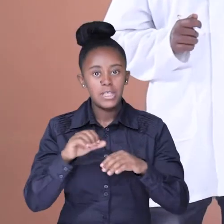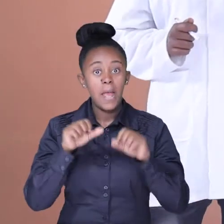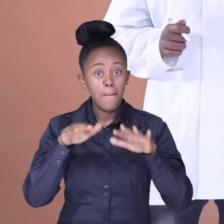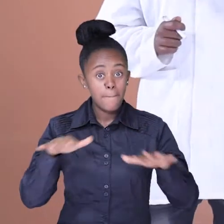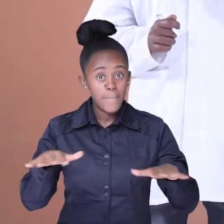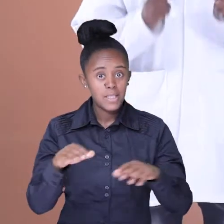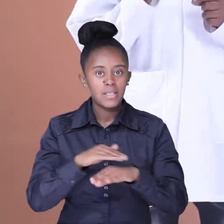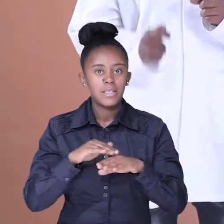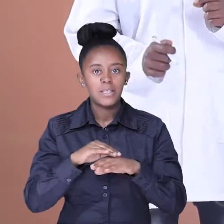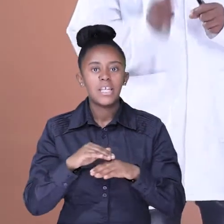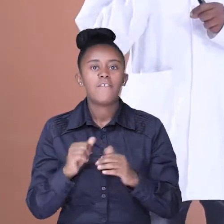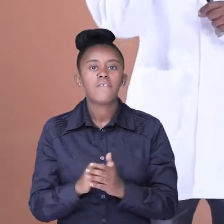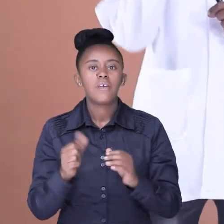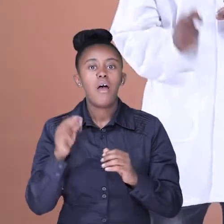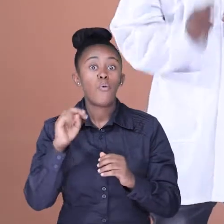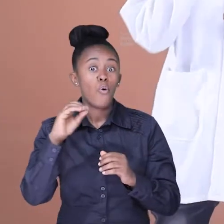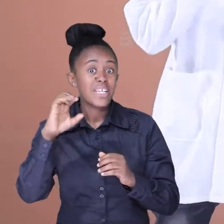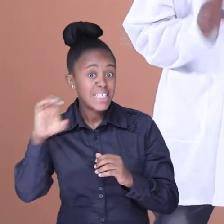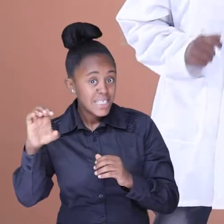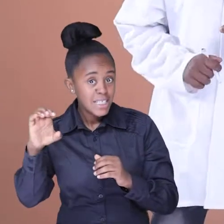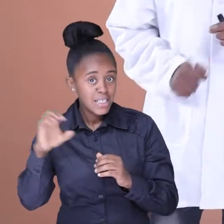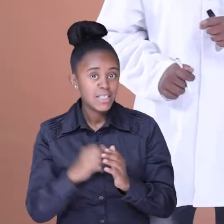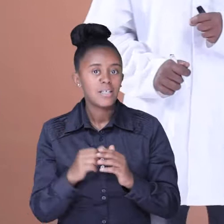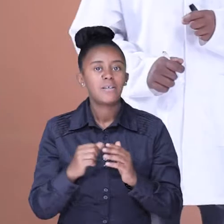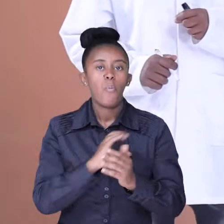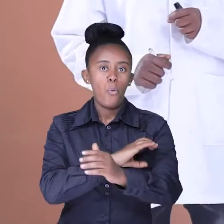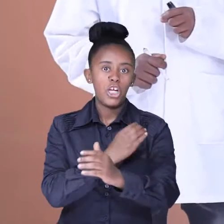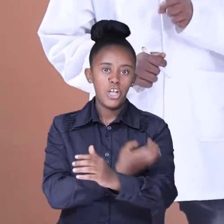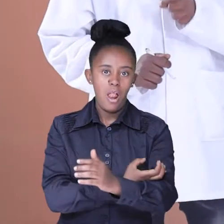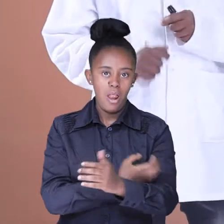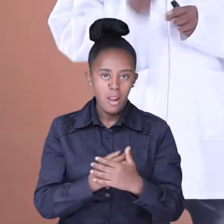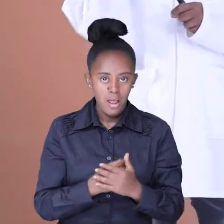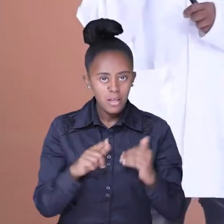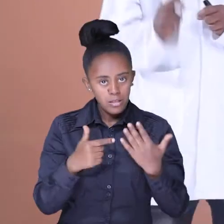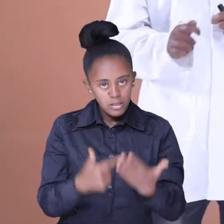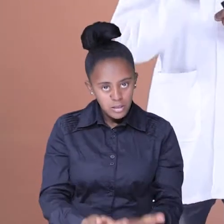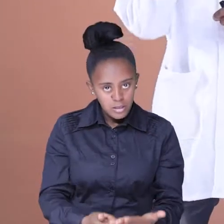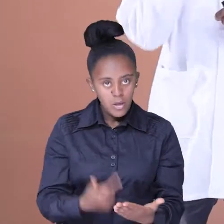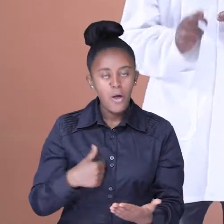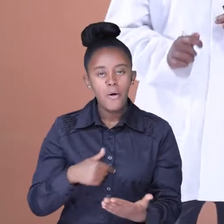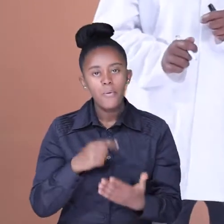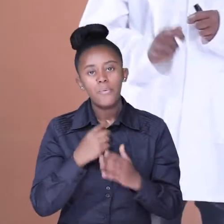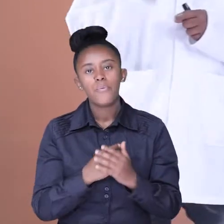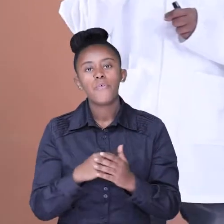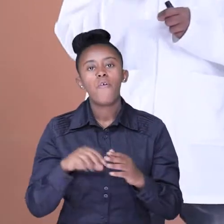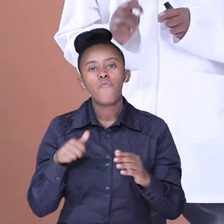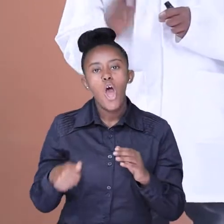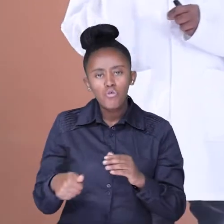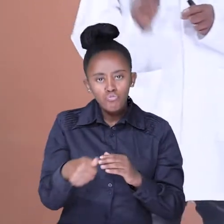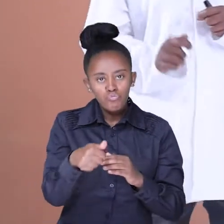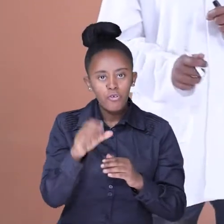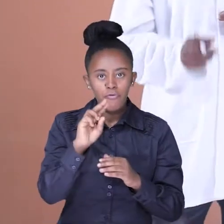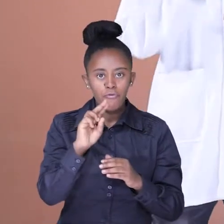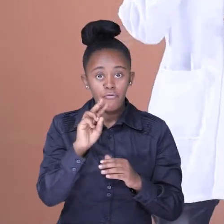is pulled toward the anode since the anode is at potentials. So we see about vacuum tube. The vacuum